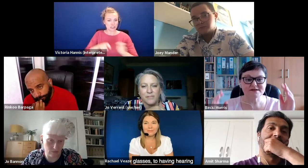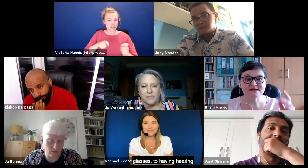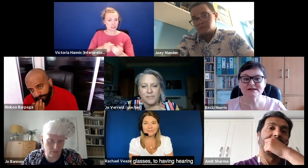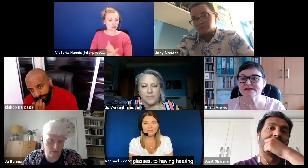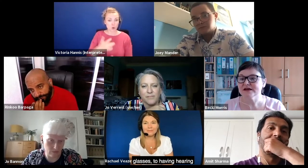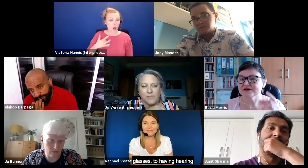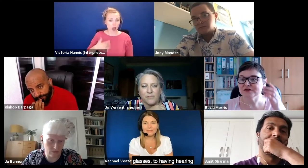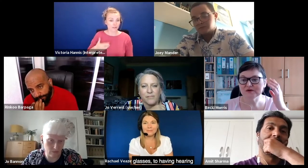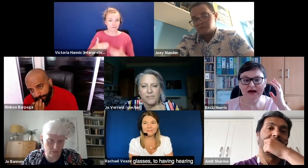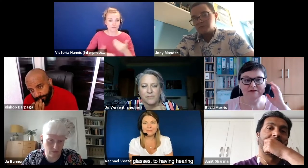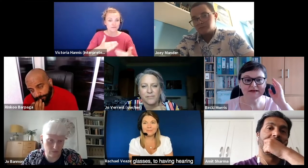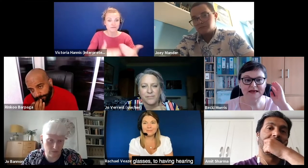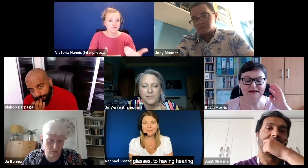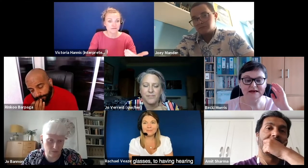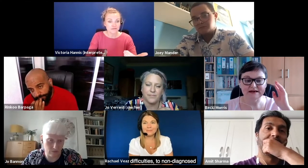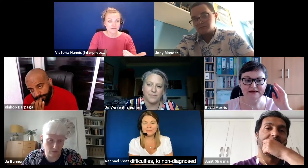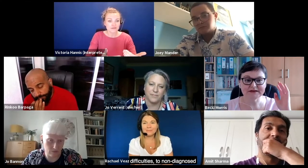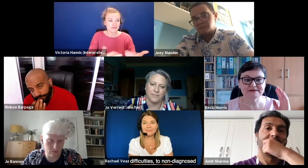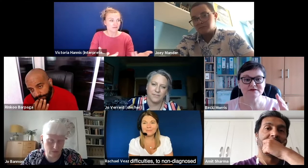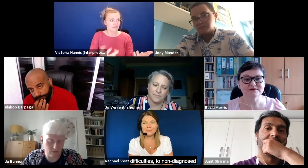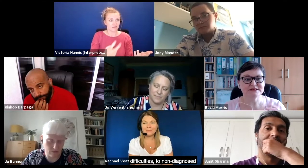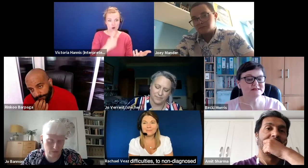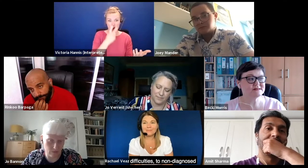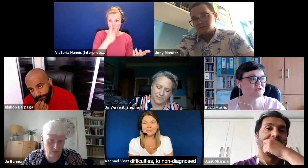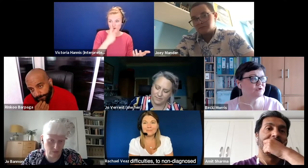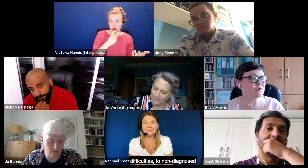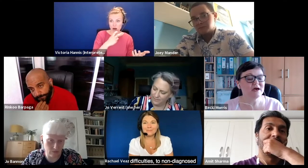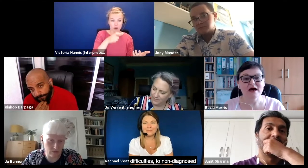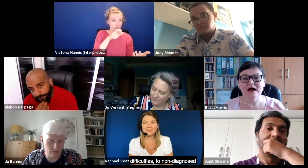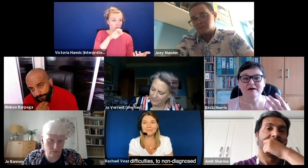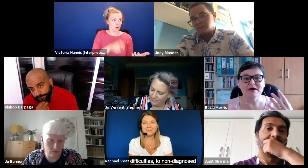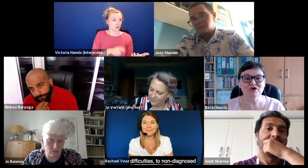your glasses, to having hearing difficulties, to